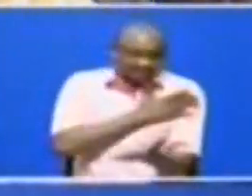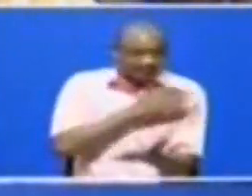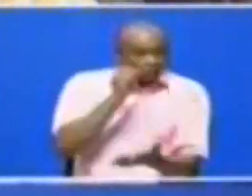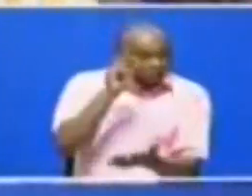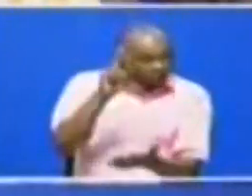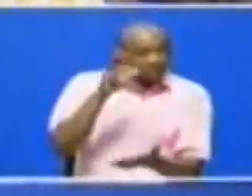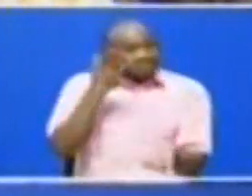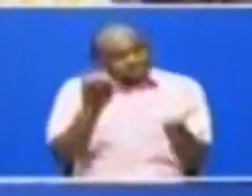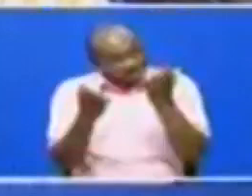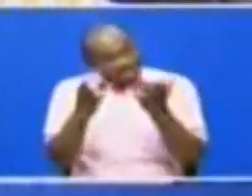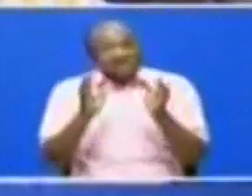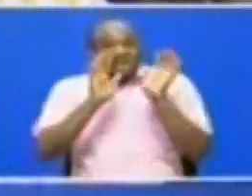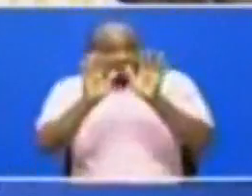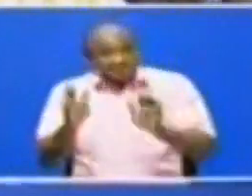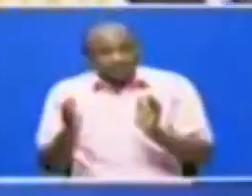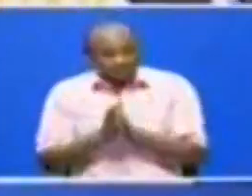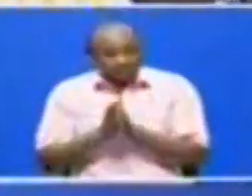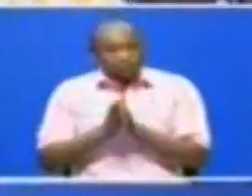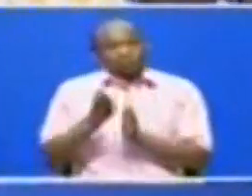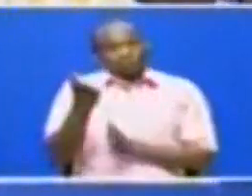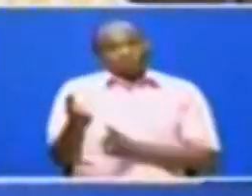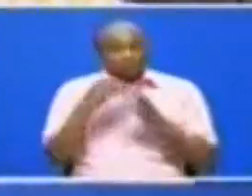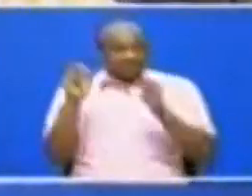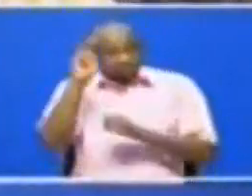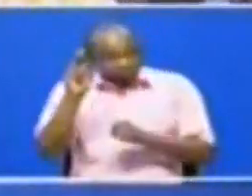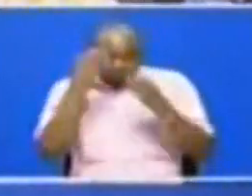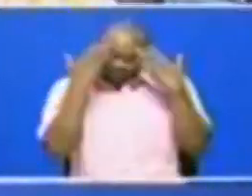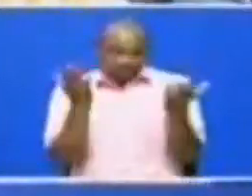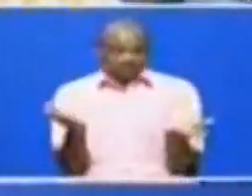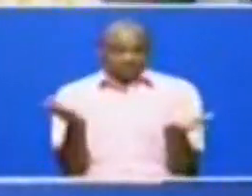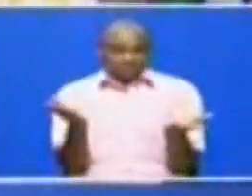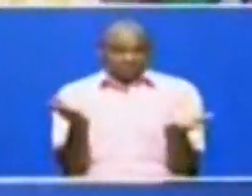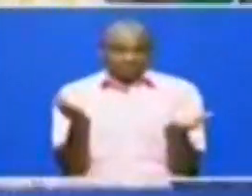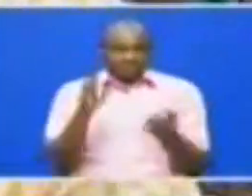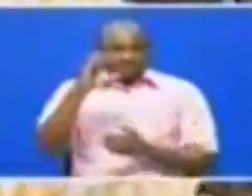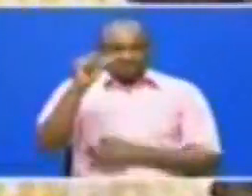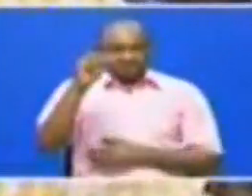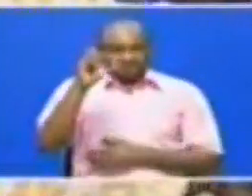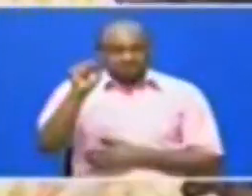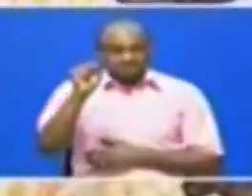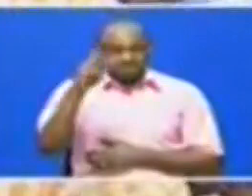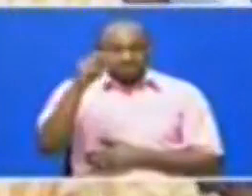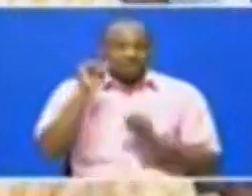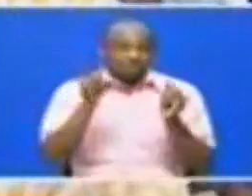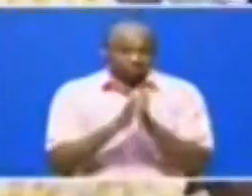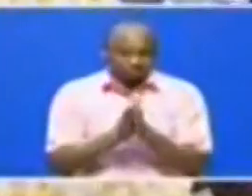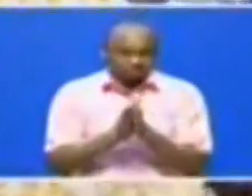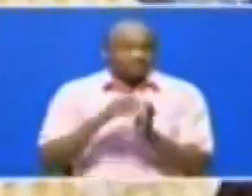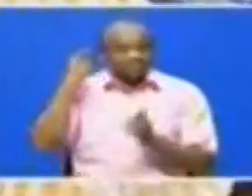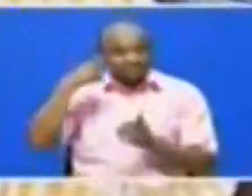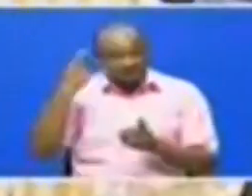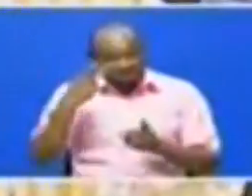or will be campaigning for the re-election of President Uhuru Kenyatta. Chris Tairo, KTN News in